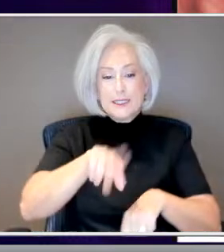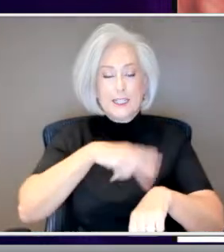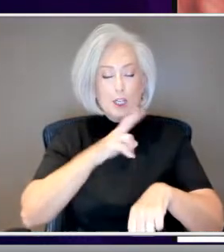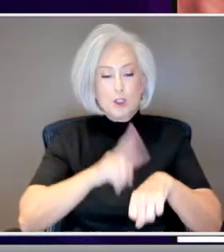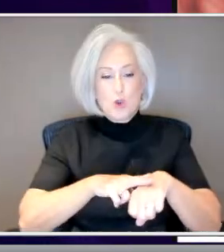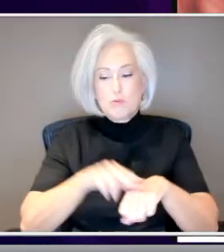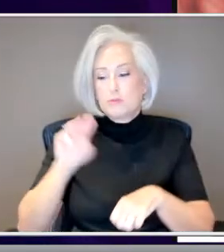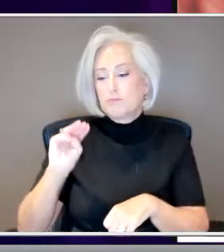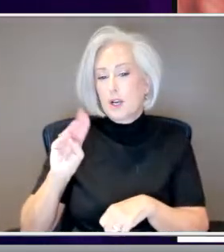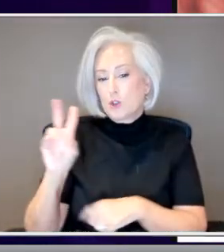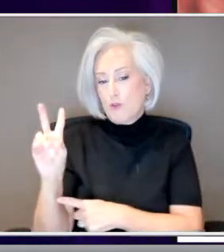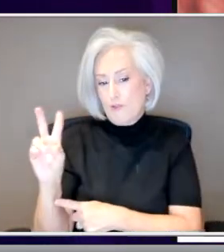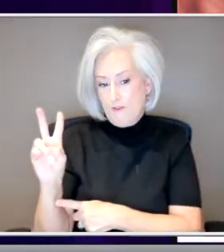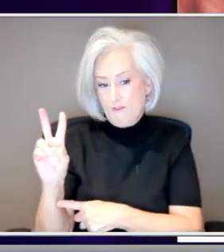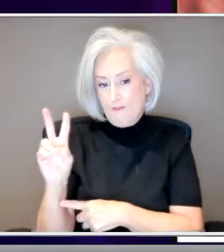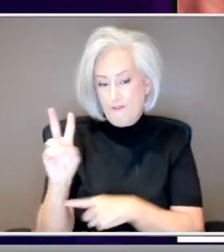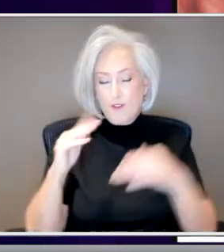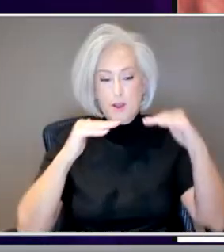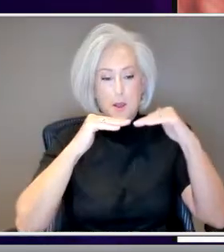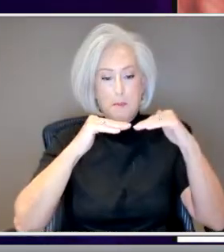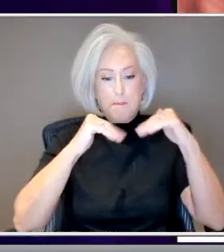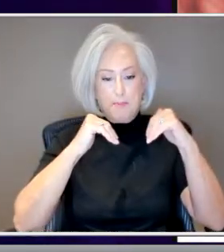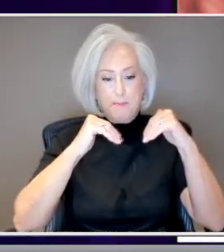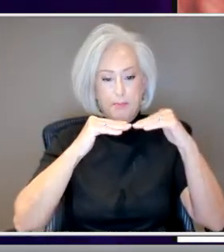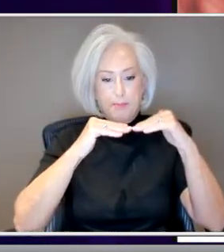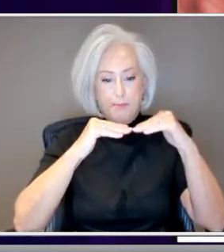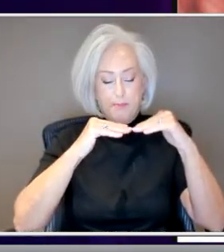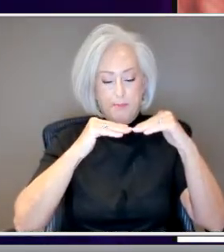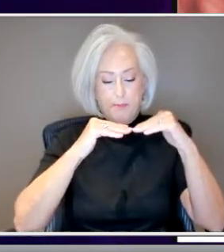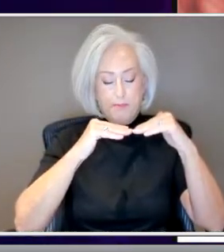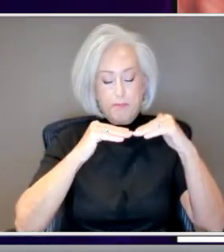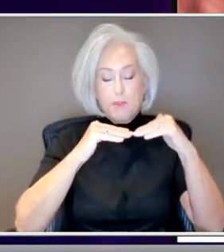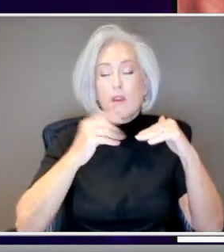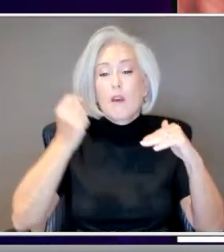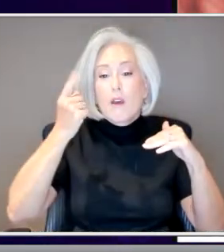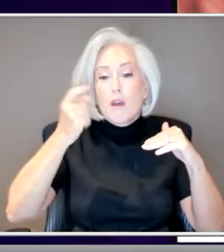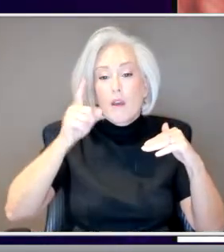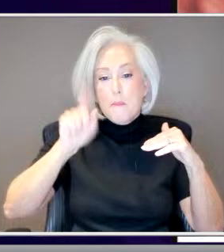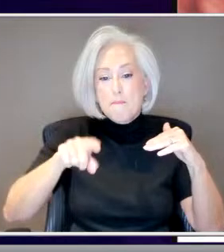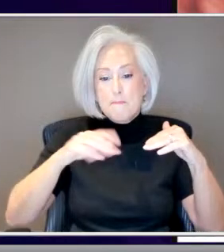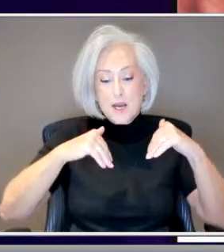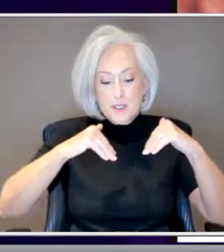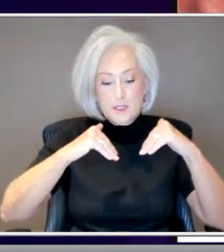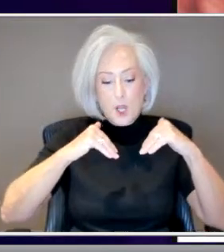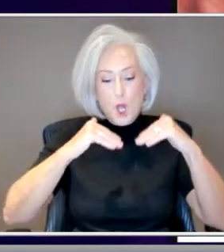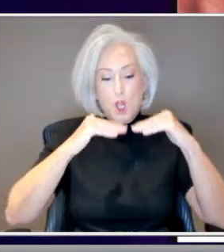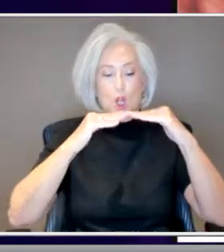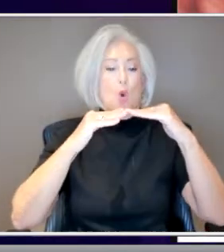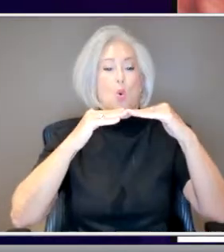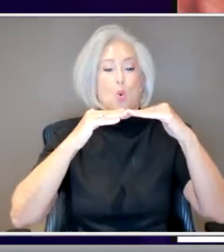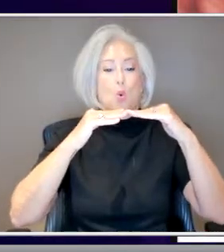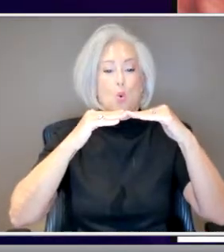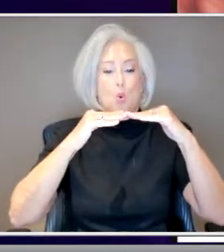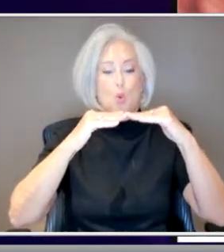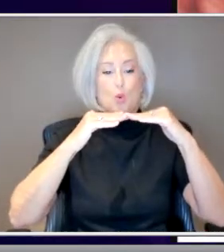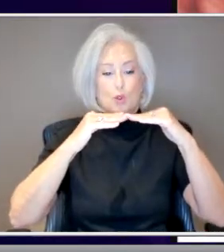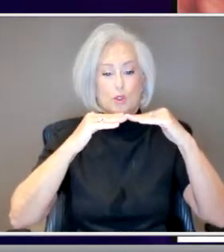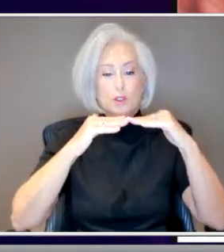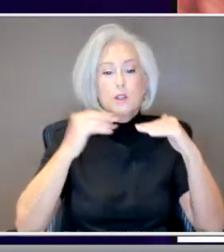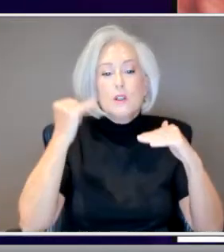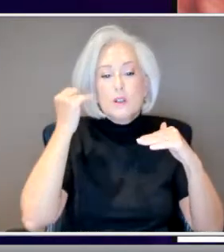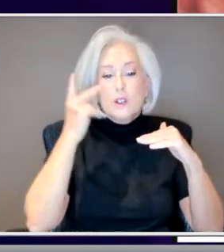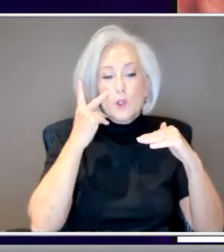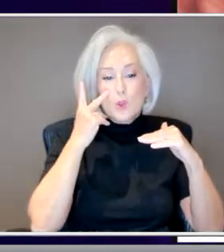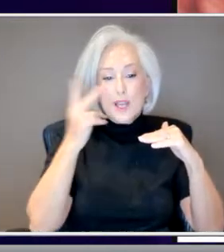valve. And a mitral valve has to close and really anchor down low. You can see those two leaflets of the mitral